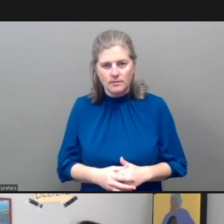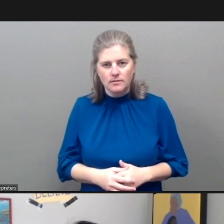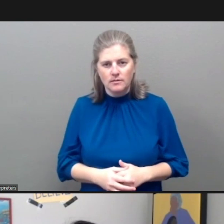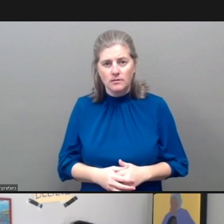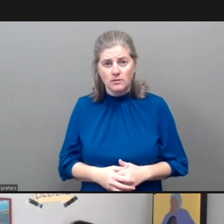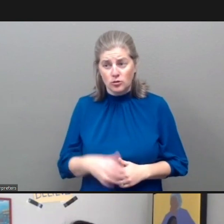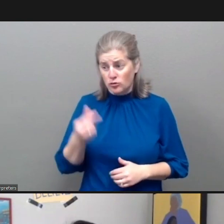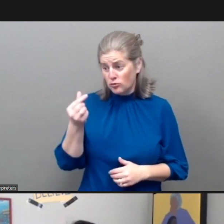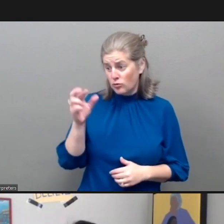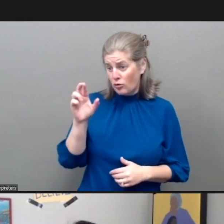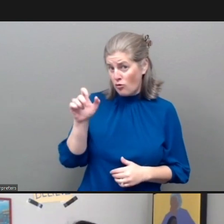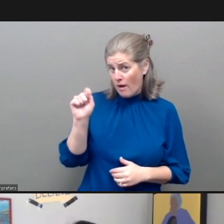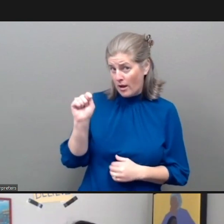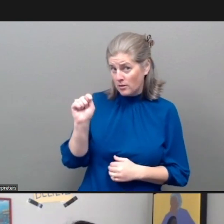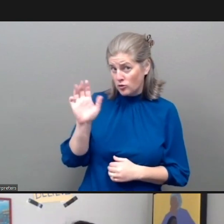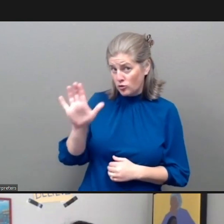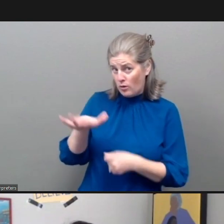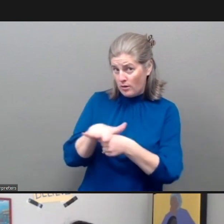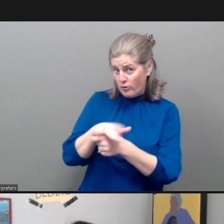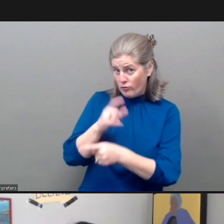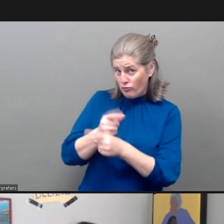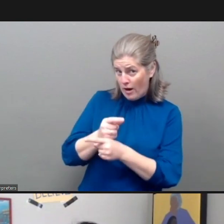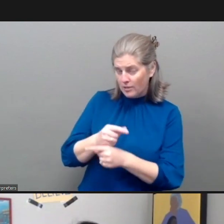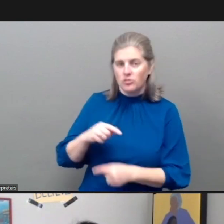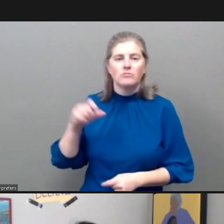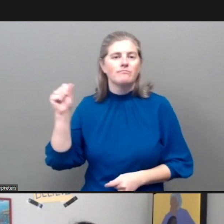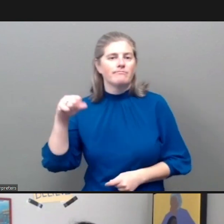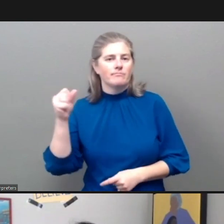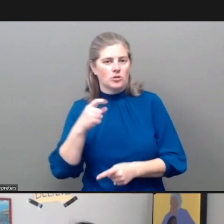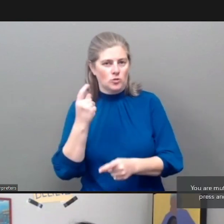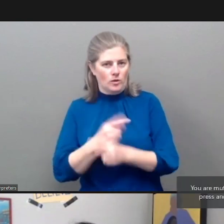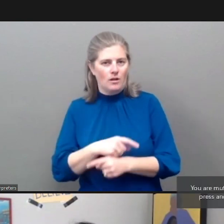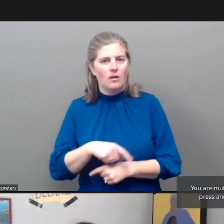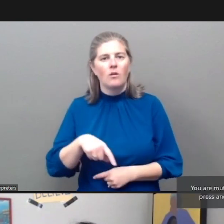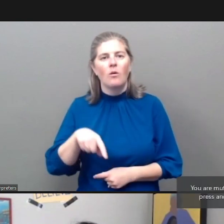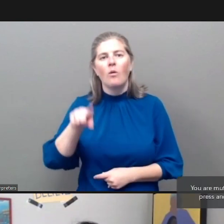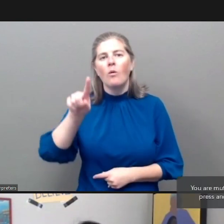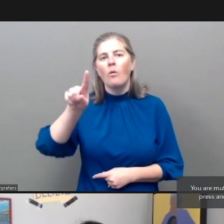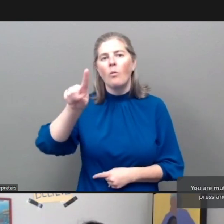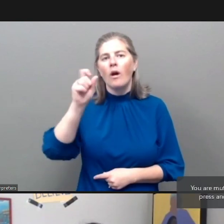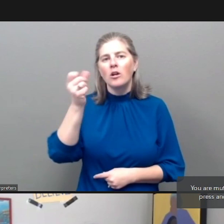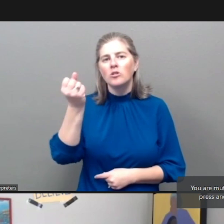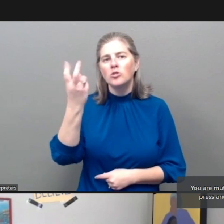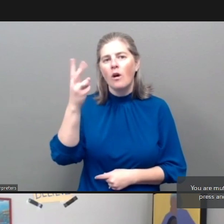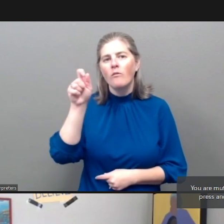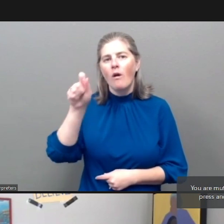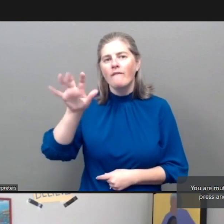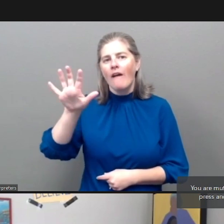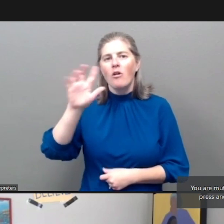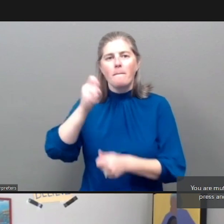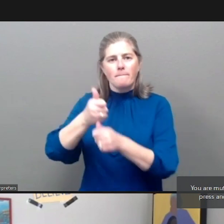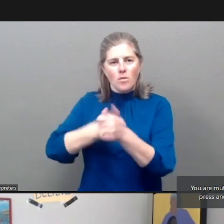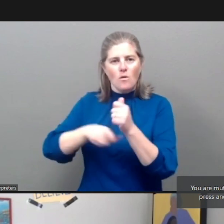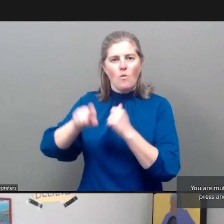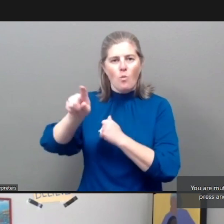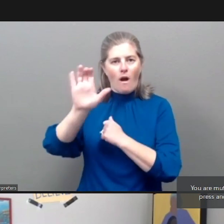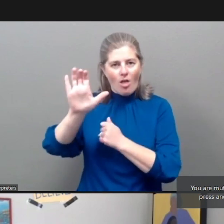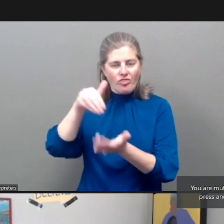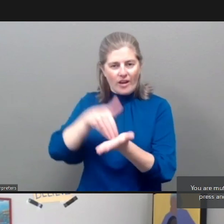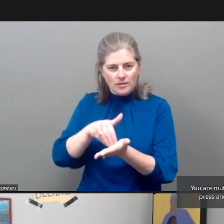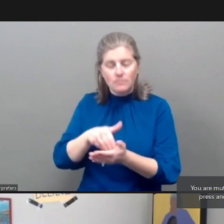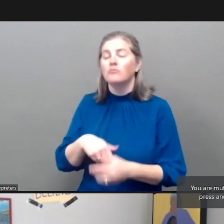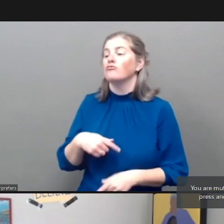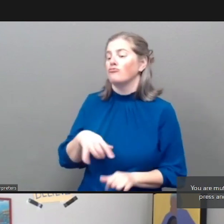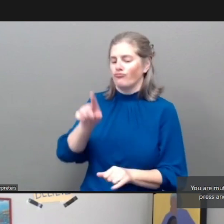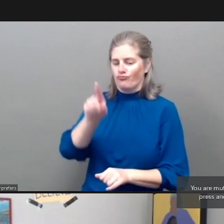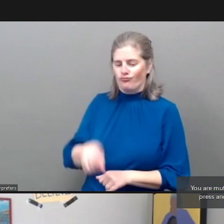right, Jeff? That's correct. 112.5 per 100,000. All right. So Grant,